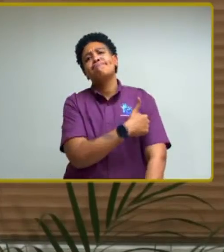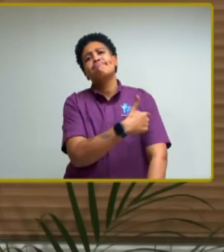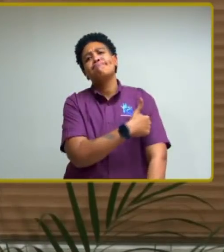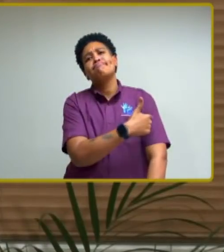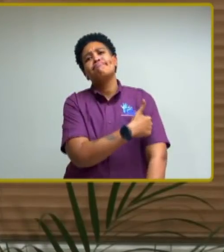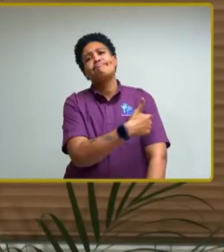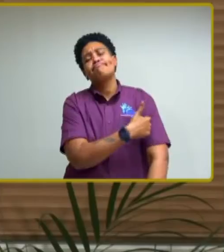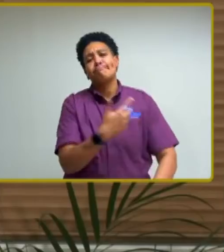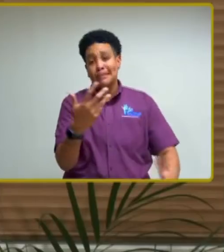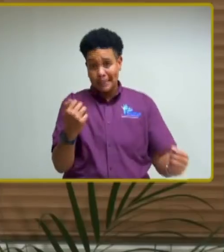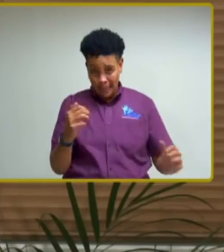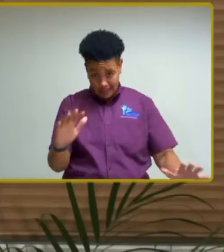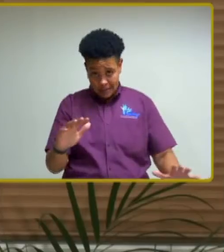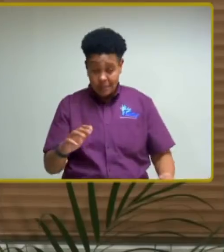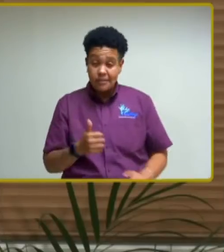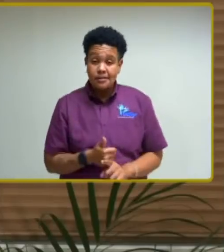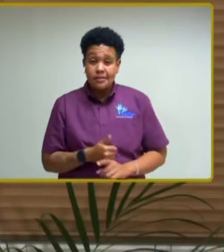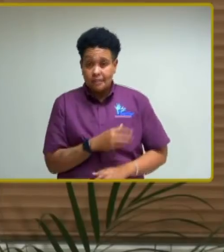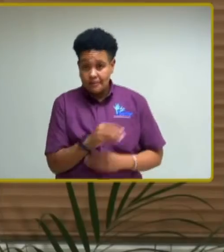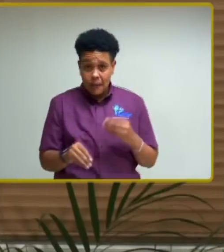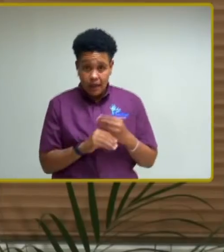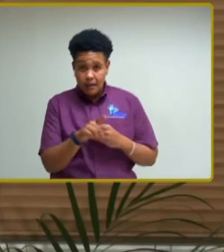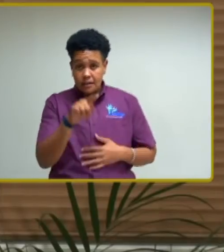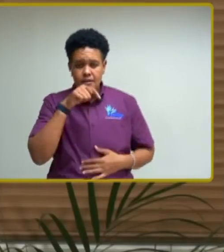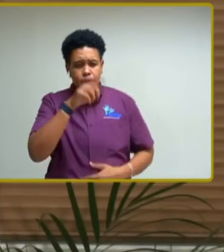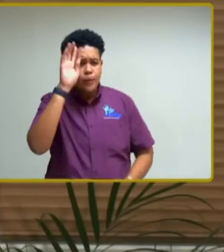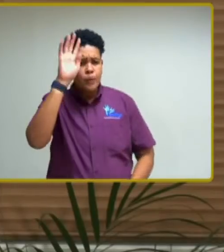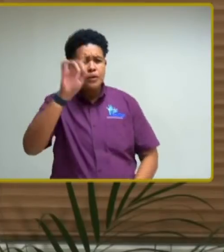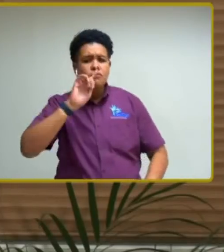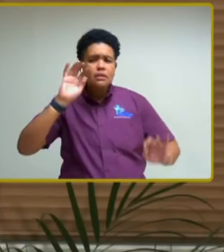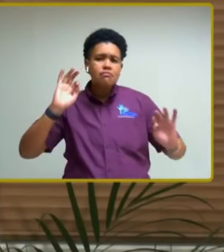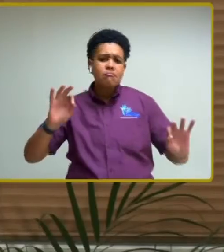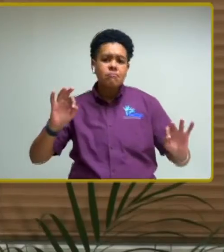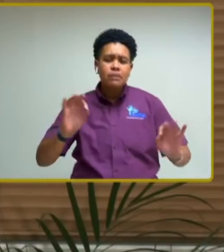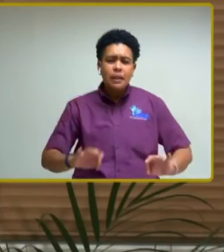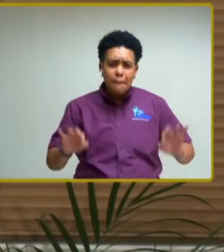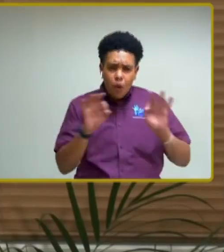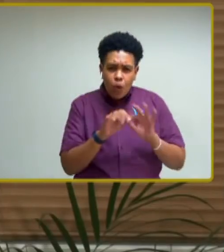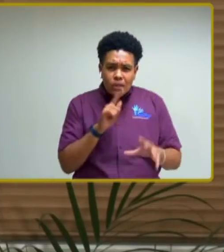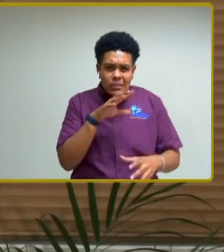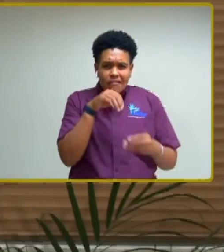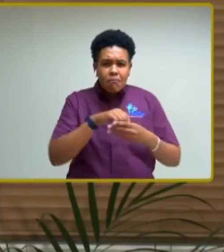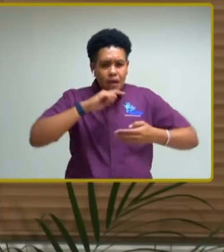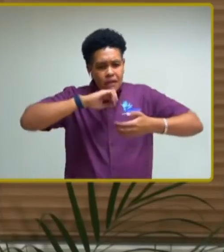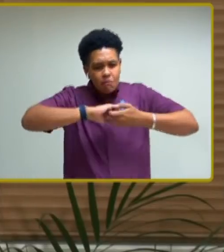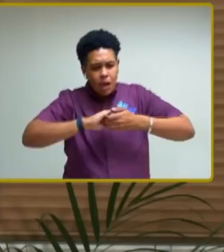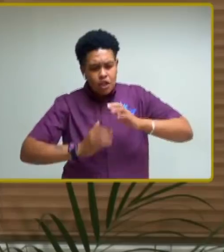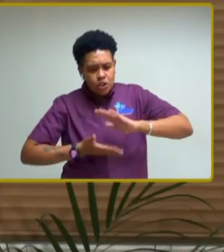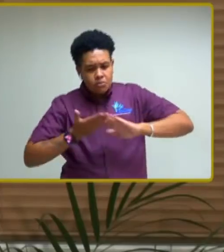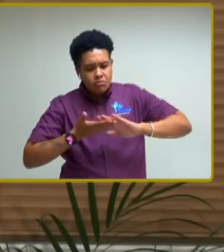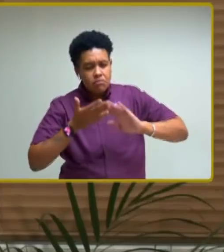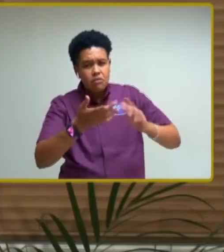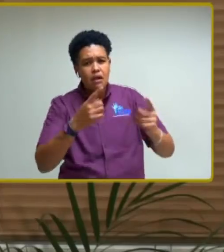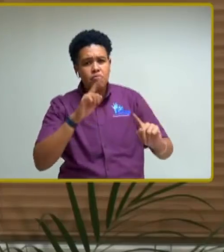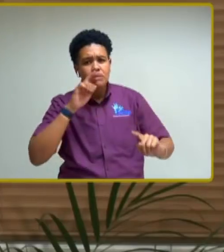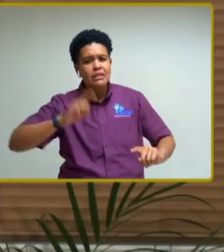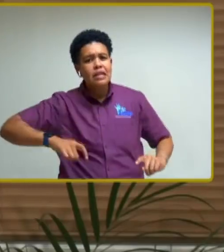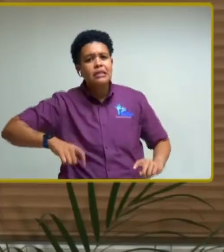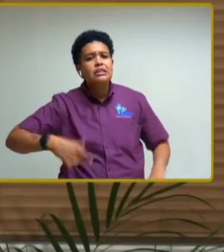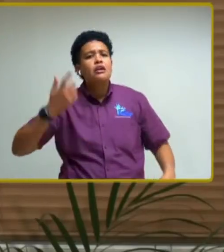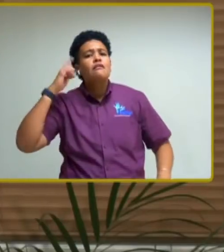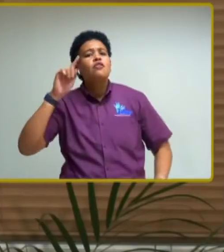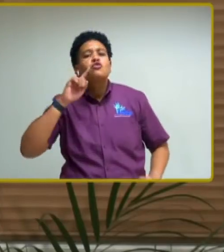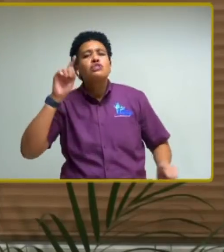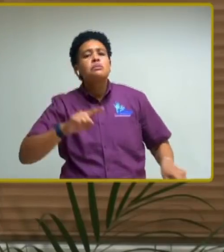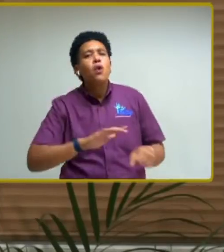vaccine program. And, they're going to be absolutely critical as part of the partnership that is necessary to